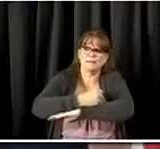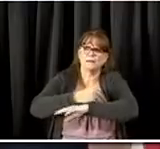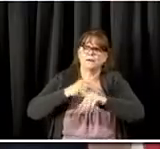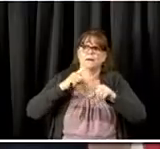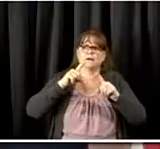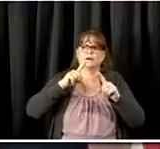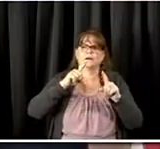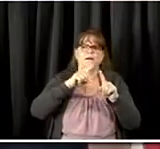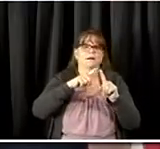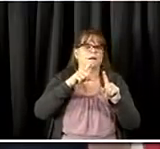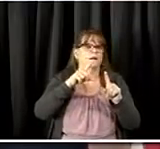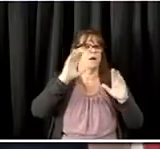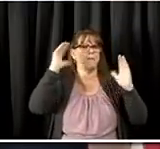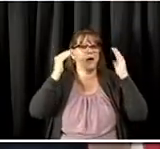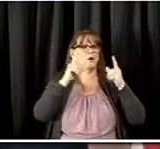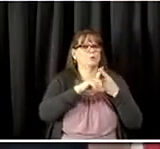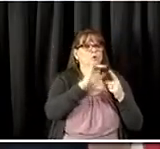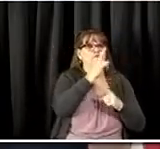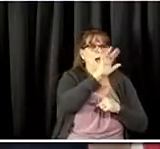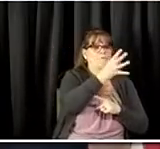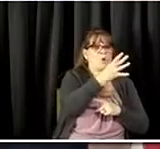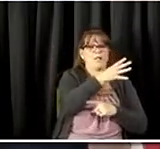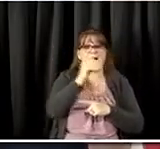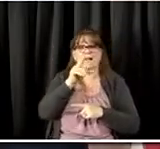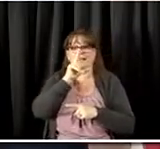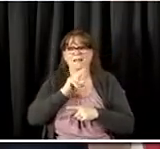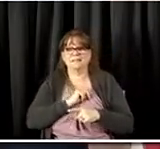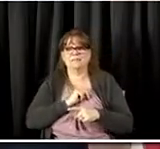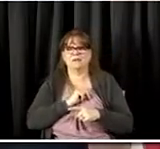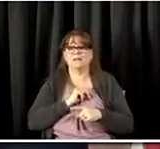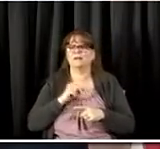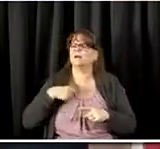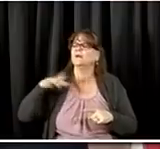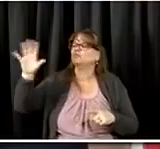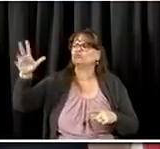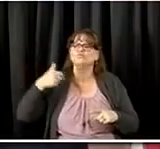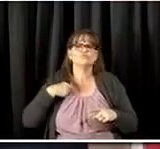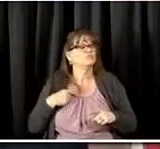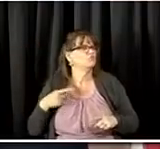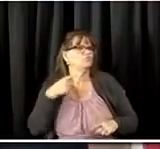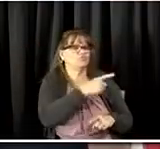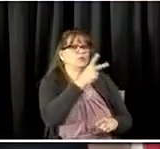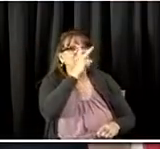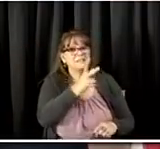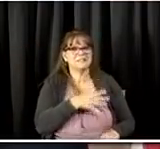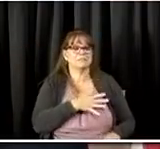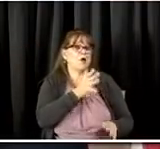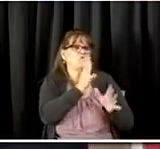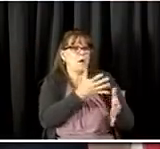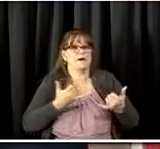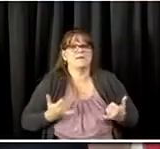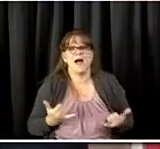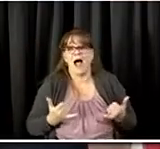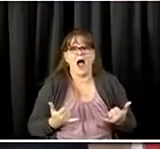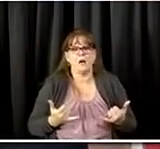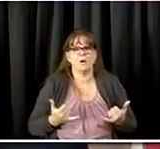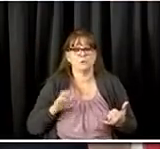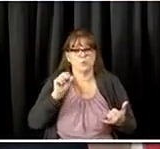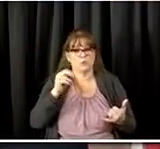are still saying, I'm going over to grandmother's house. I'm wondering if you've thought about, God, am I making the right decision right now to keep this state open,